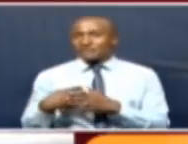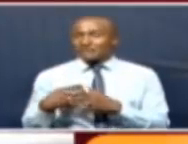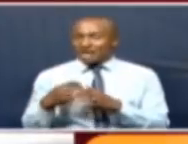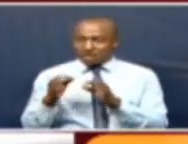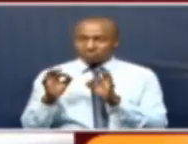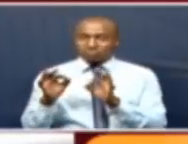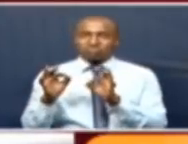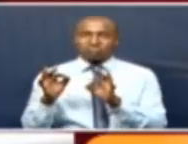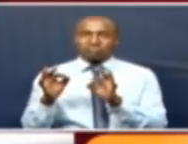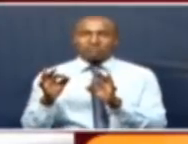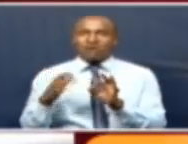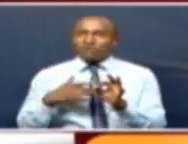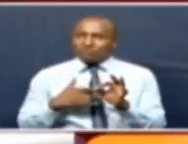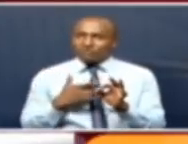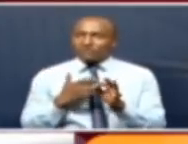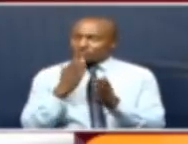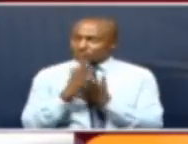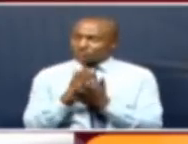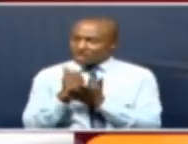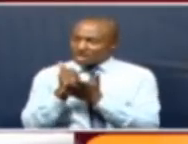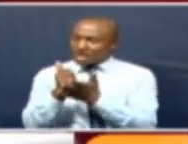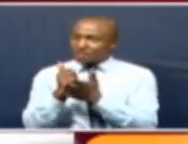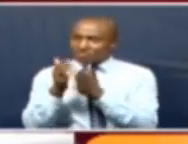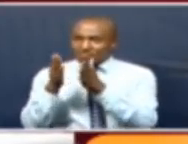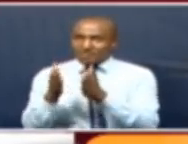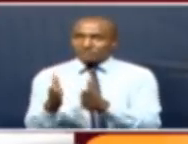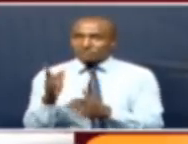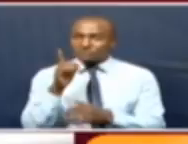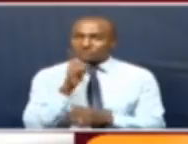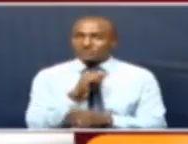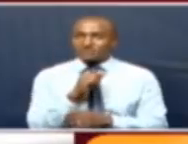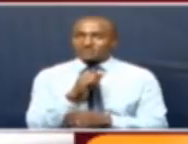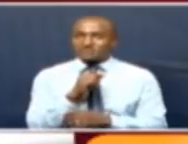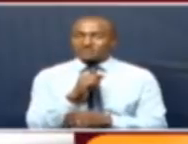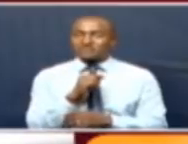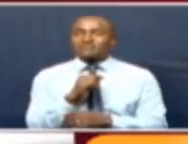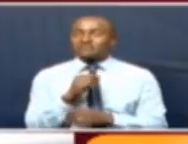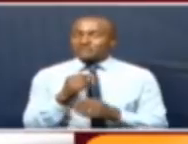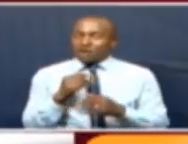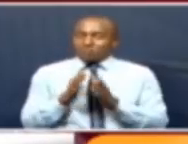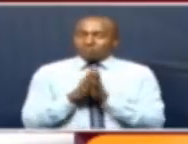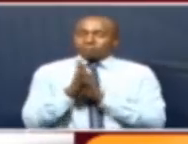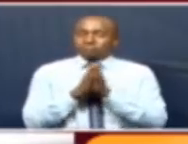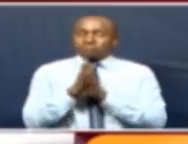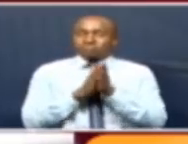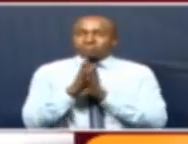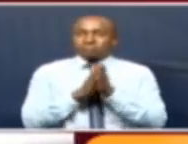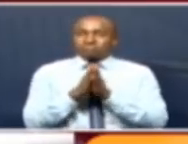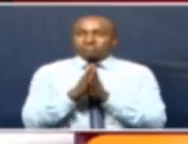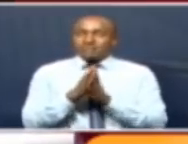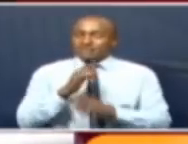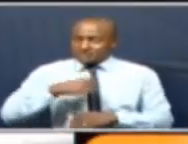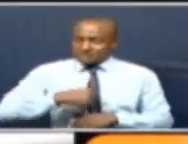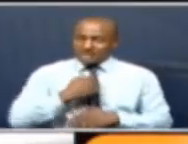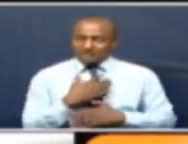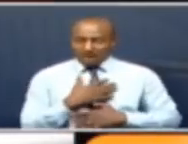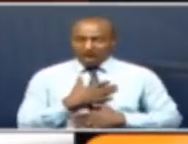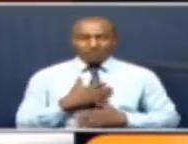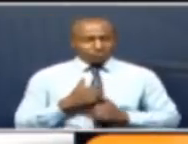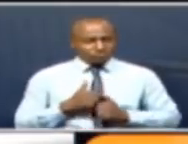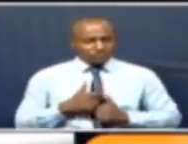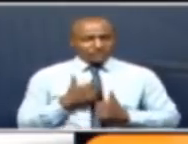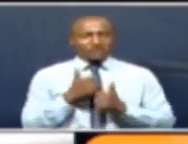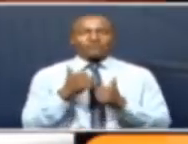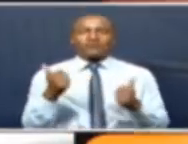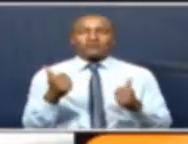hata wewe ukifeel huyo mtu at least umemweka another. Yani amekuwa motivated, ile self esteem imekuwa juu. But they